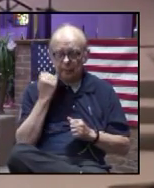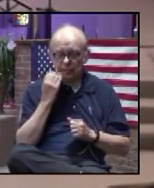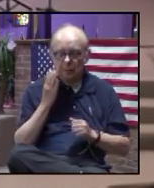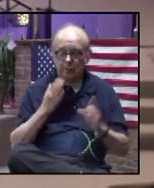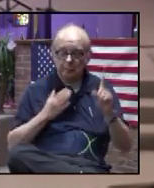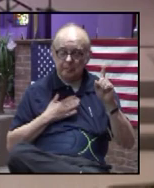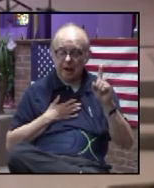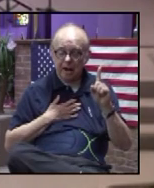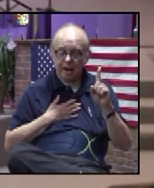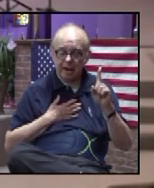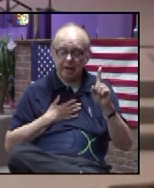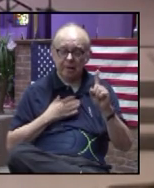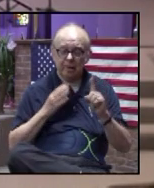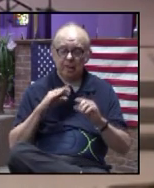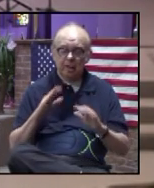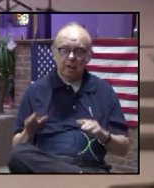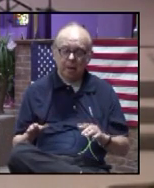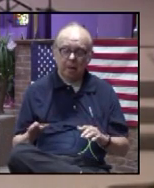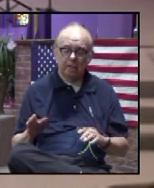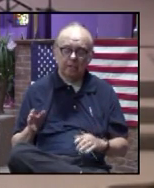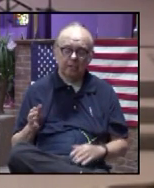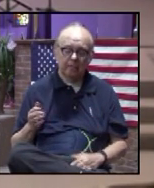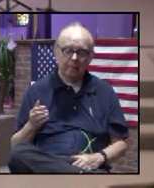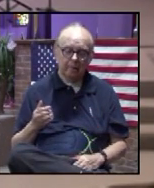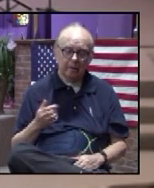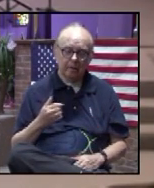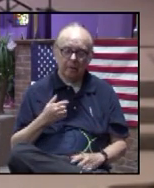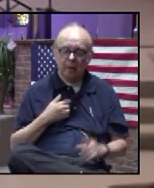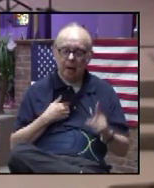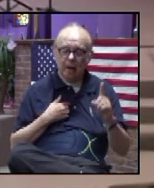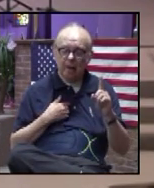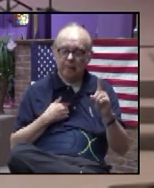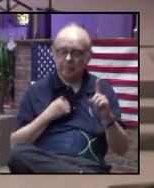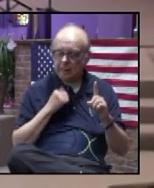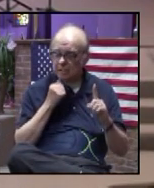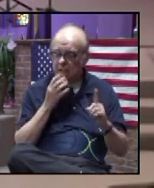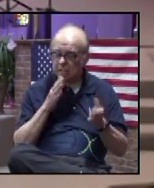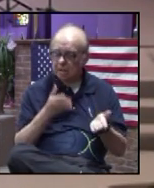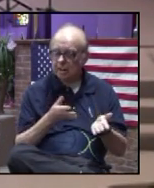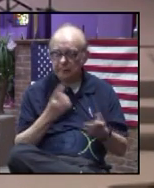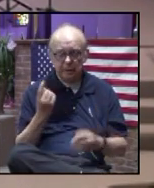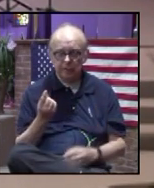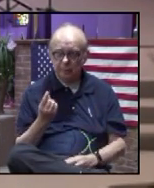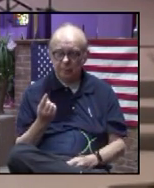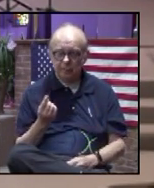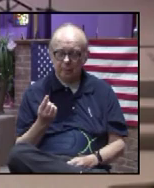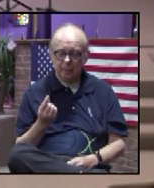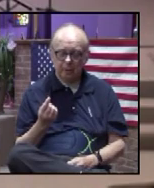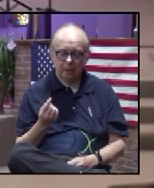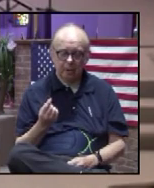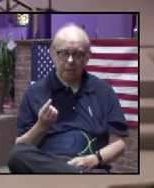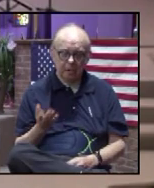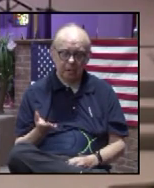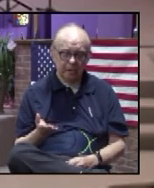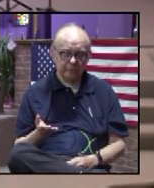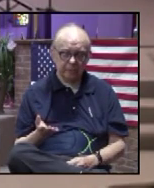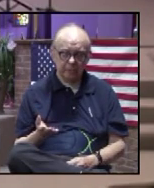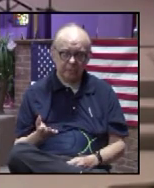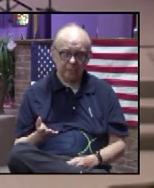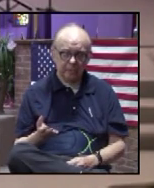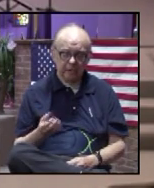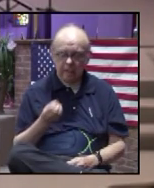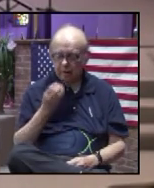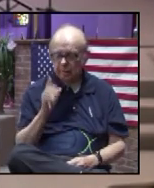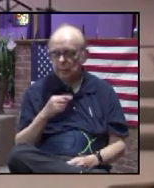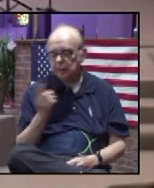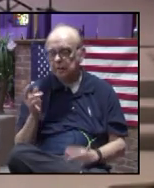child, I'm not leaving you. I don't care what anybody else tells